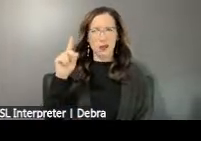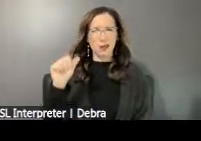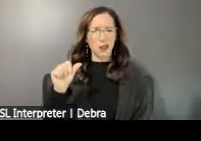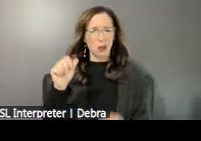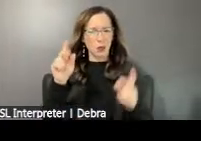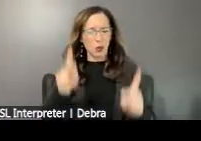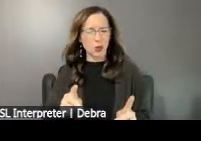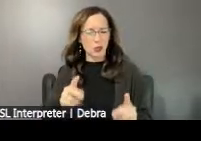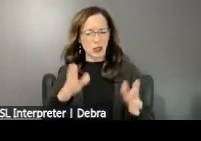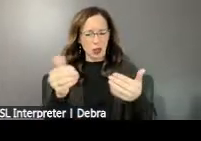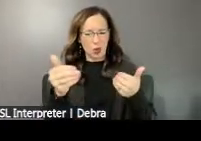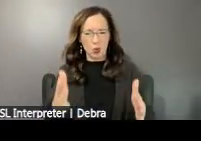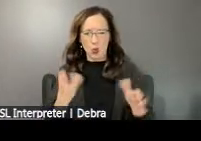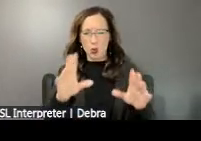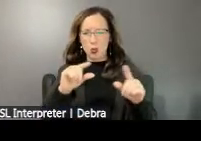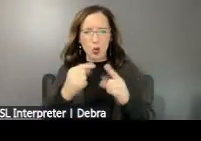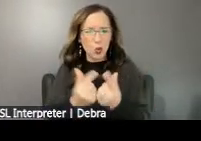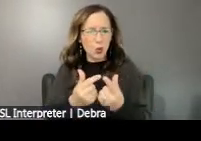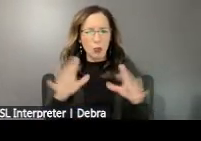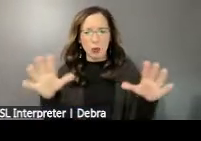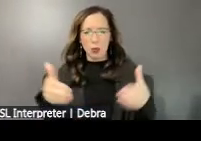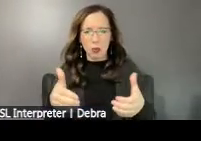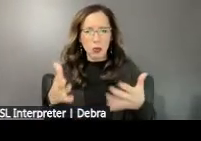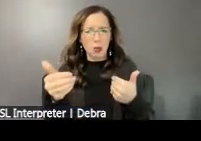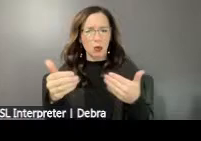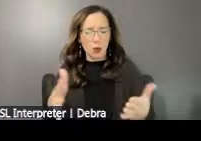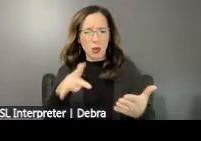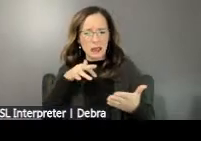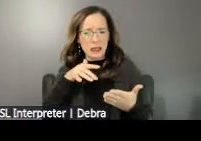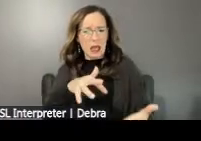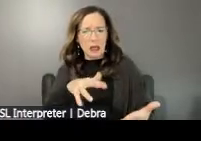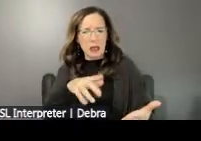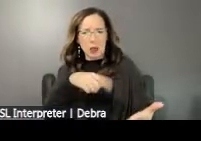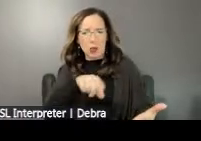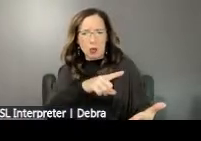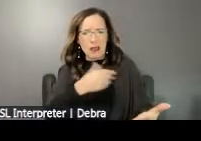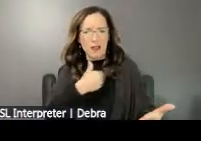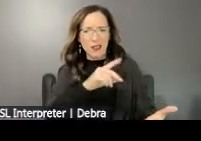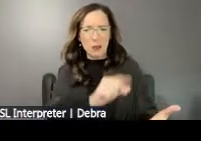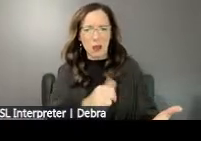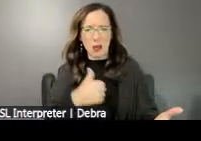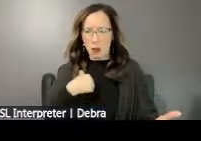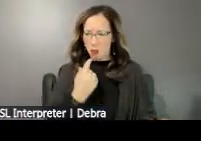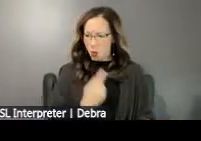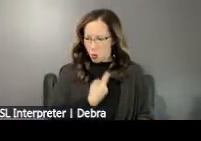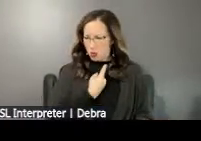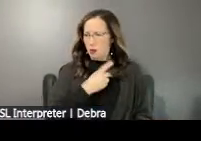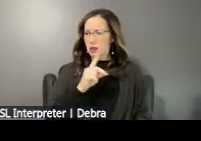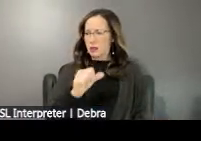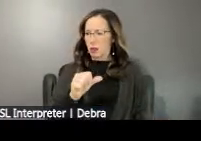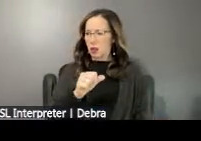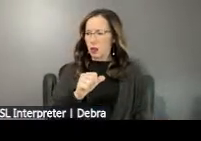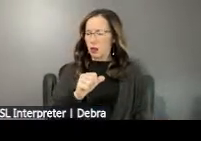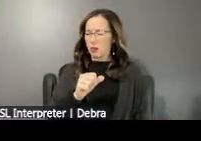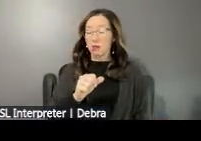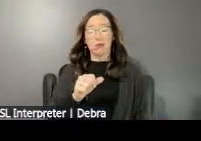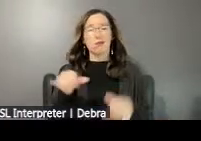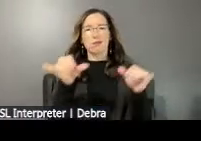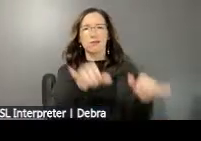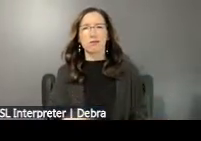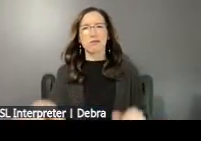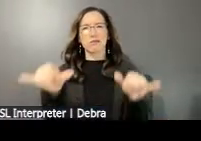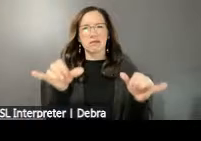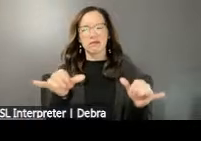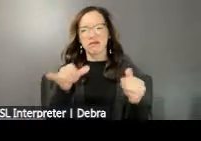room, group, etc., focused on the study of people with disabilities." This was a common theme in our study. It's been